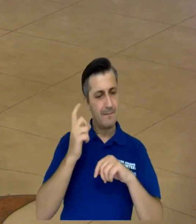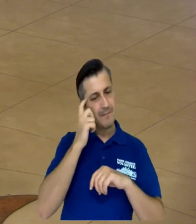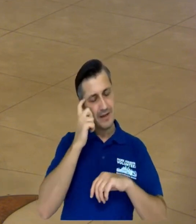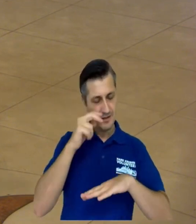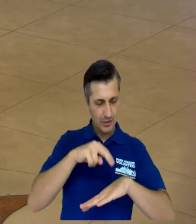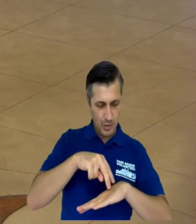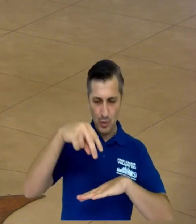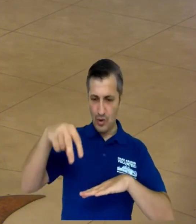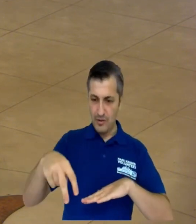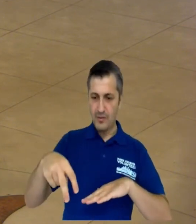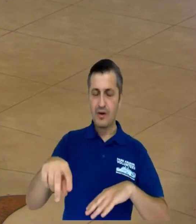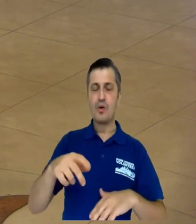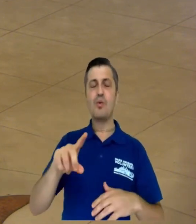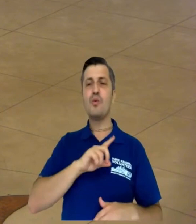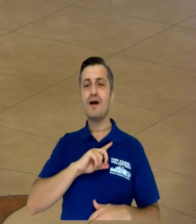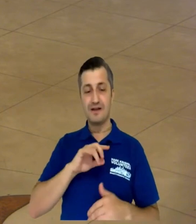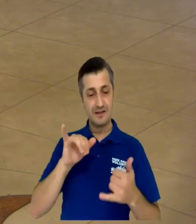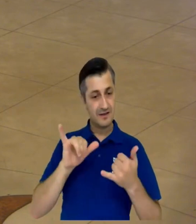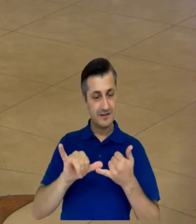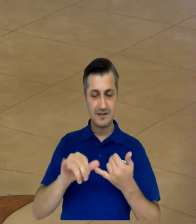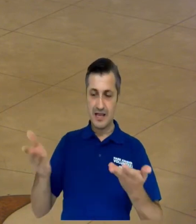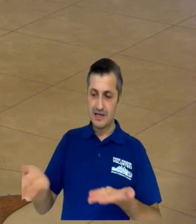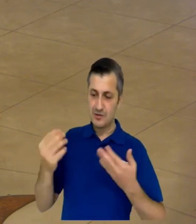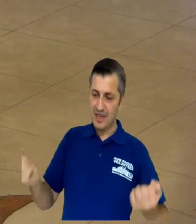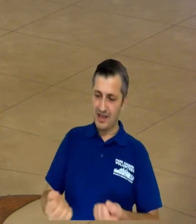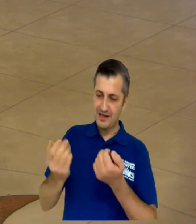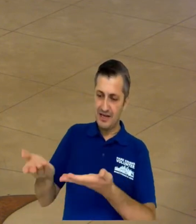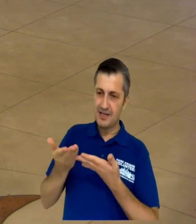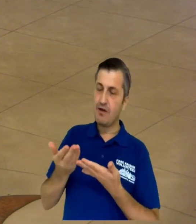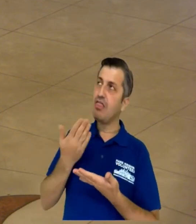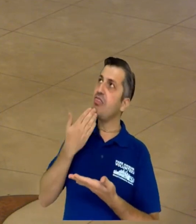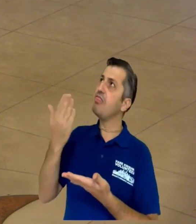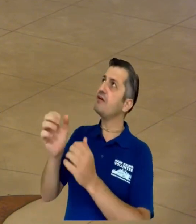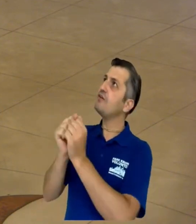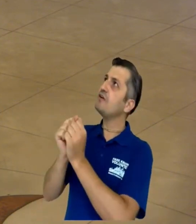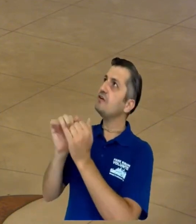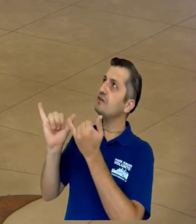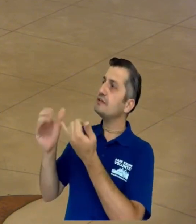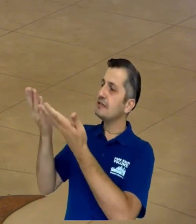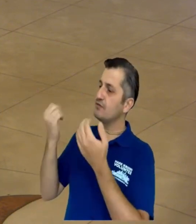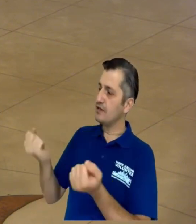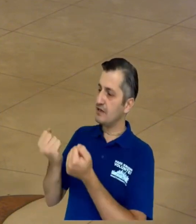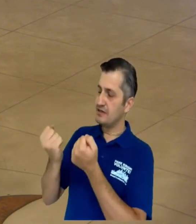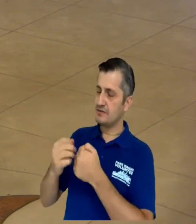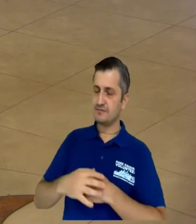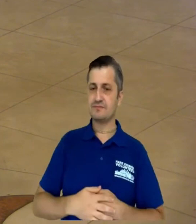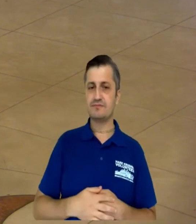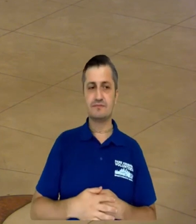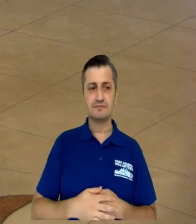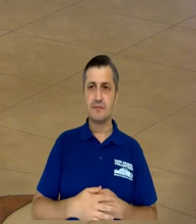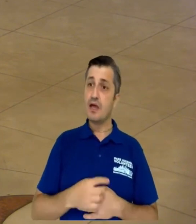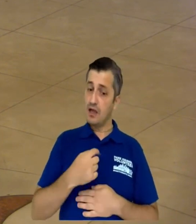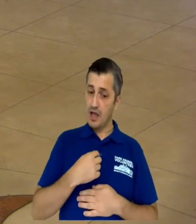it, right? I'm so grateful for this. The reason why I could study, the reason why I could work is